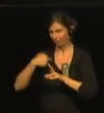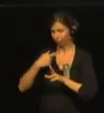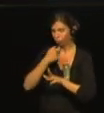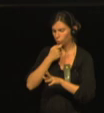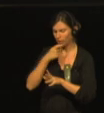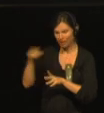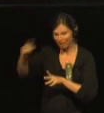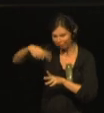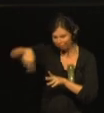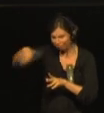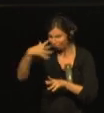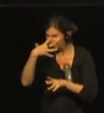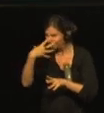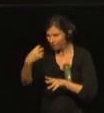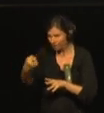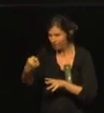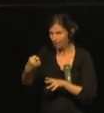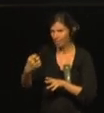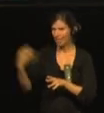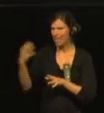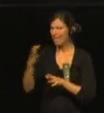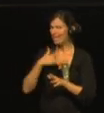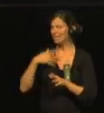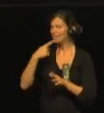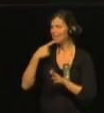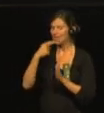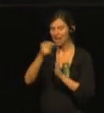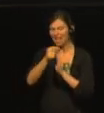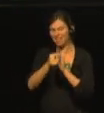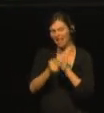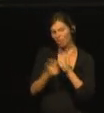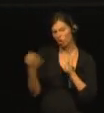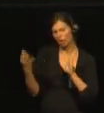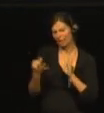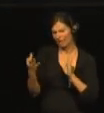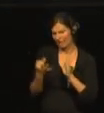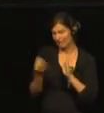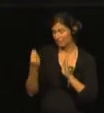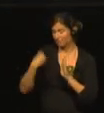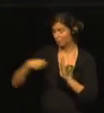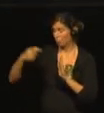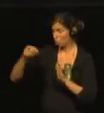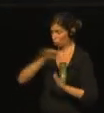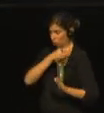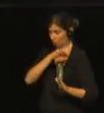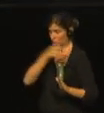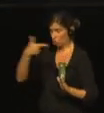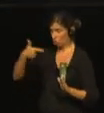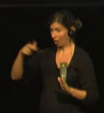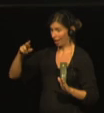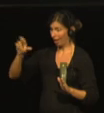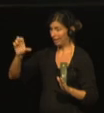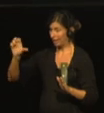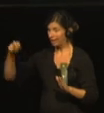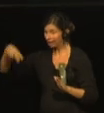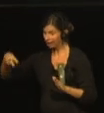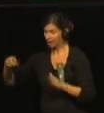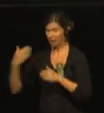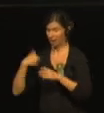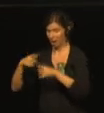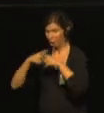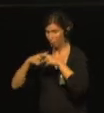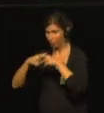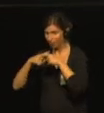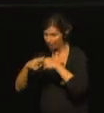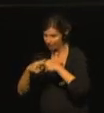already started with his view on an indicator, going left or right, well, I can tell you there is much more